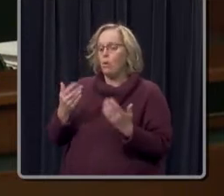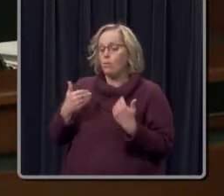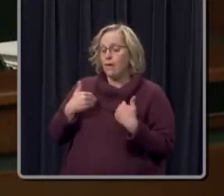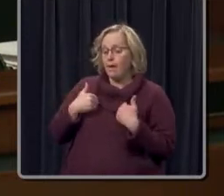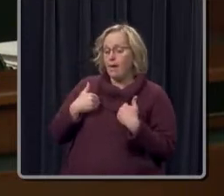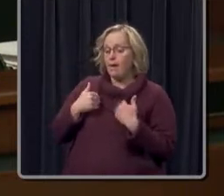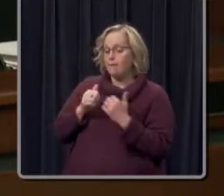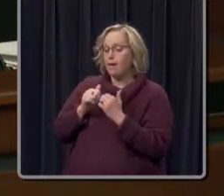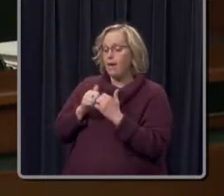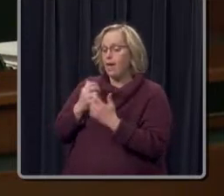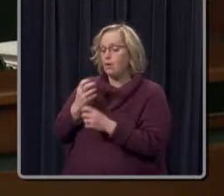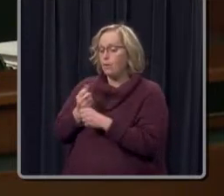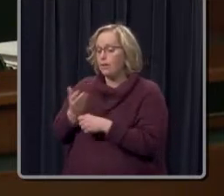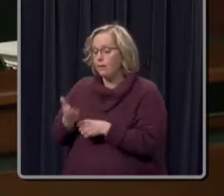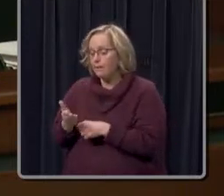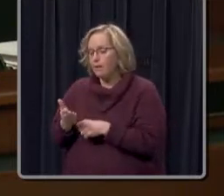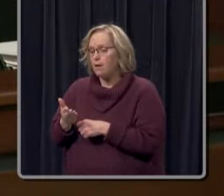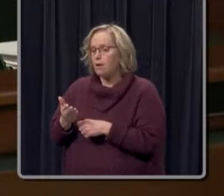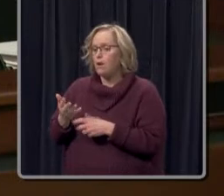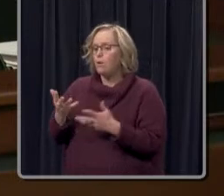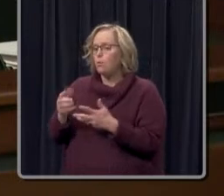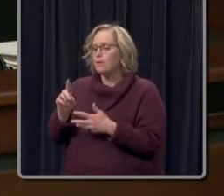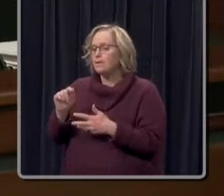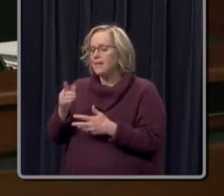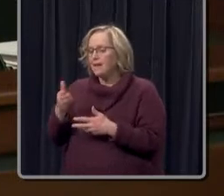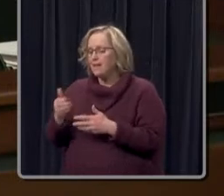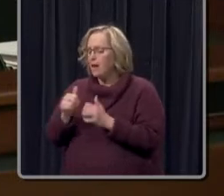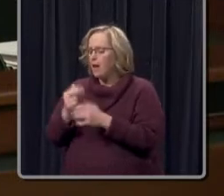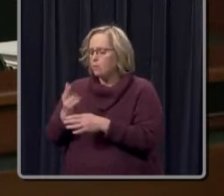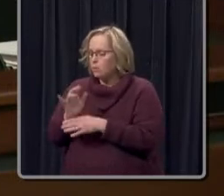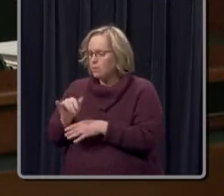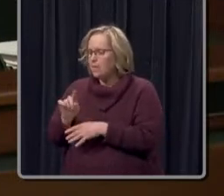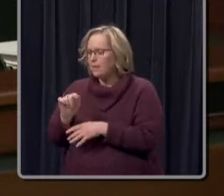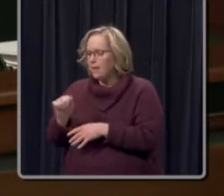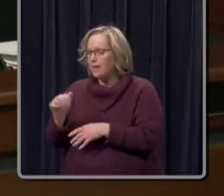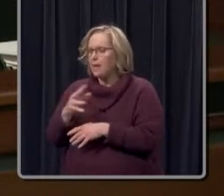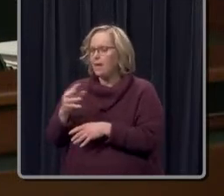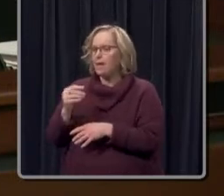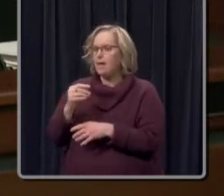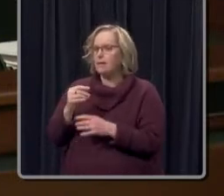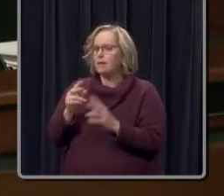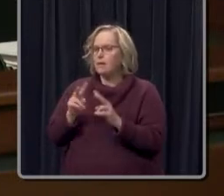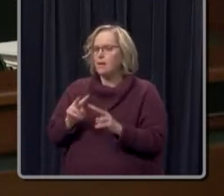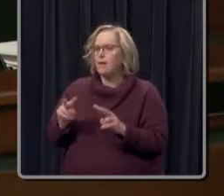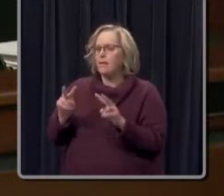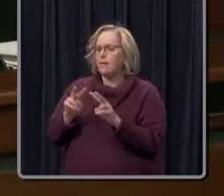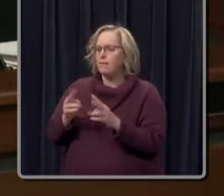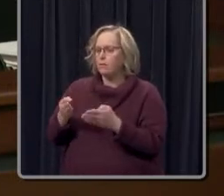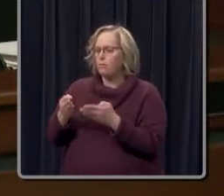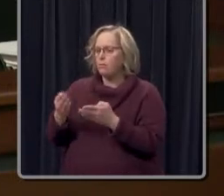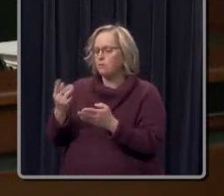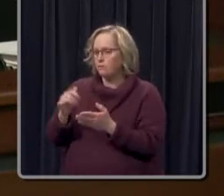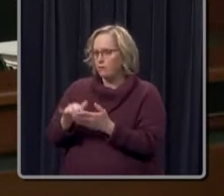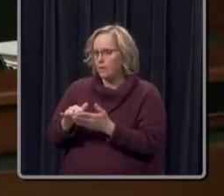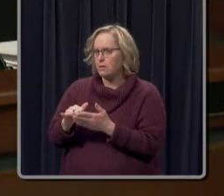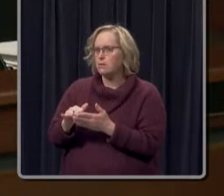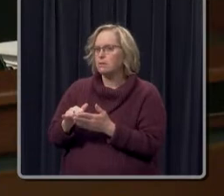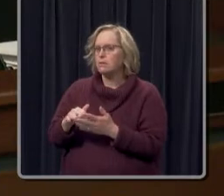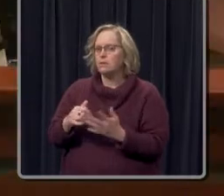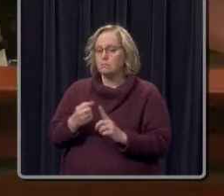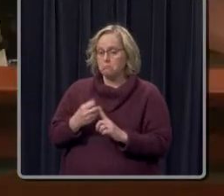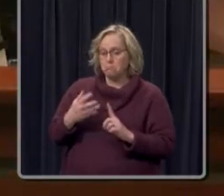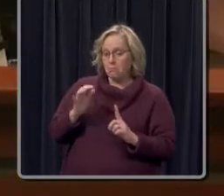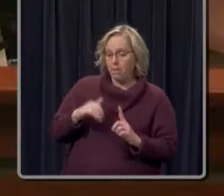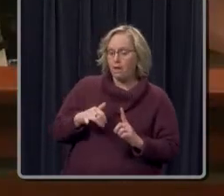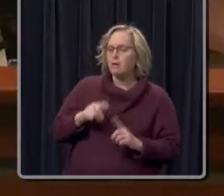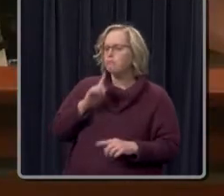get there, what's the data in there, how it's utilized, and the value proposition to it, perhaps, go into that. Sure.